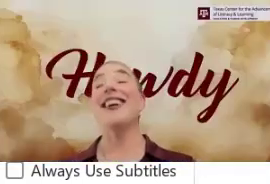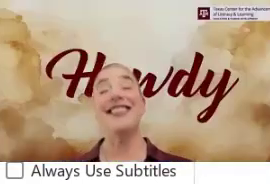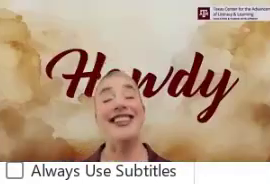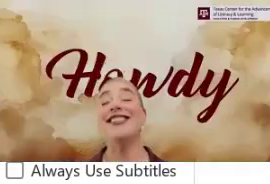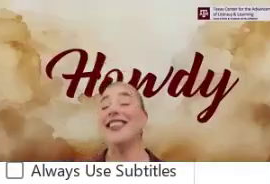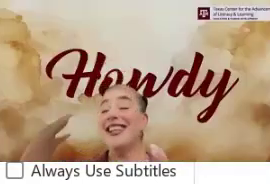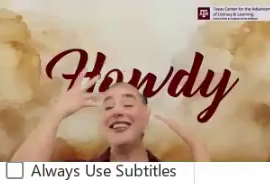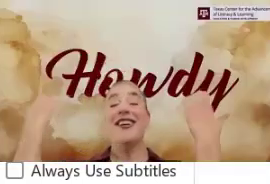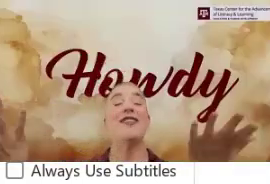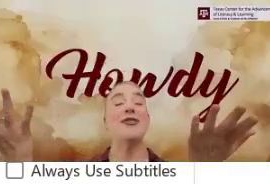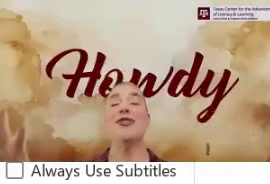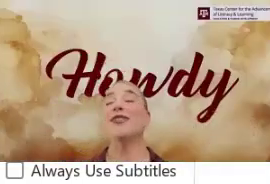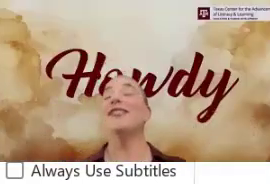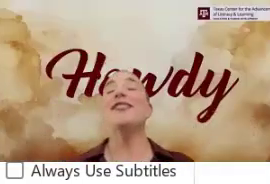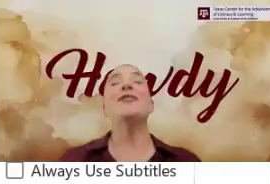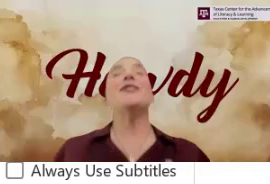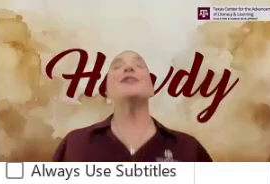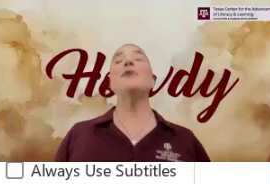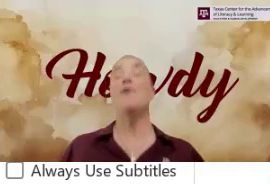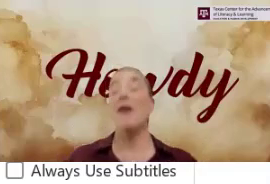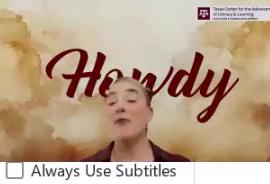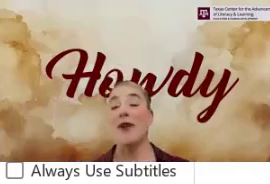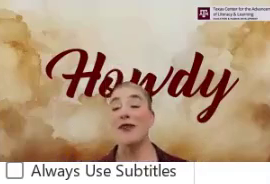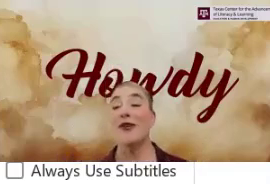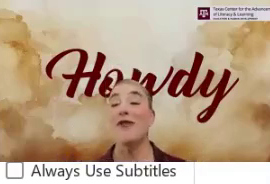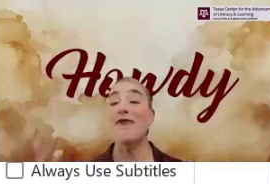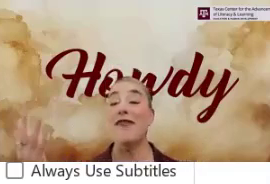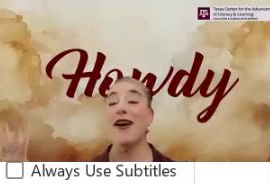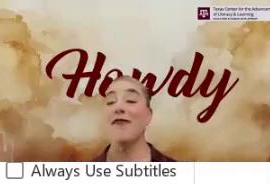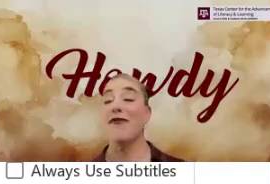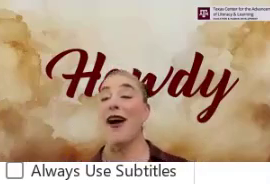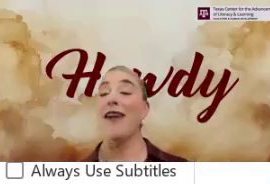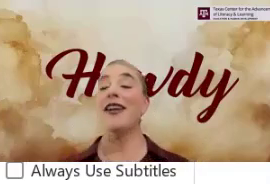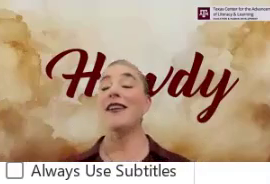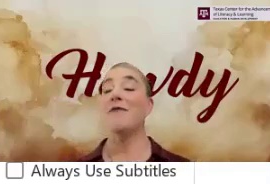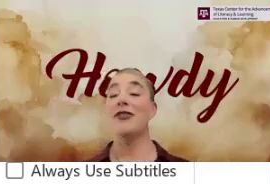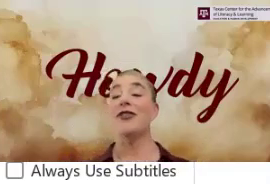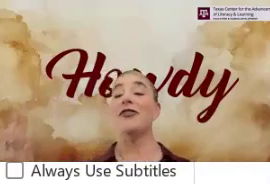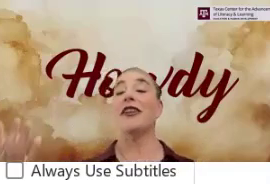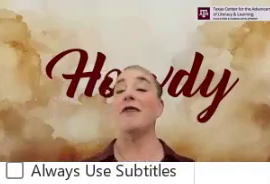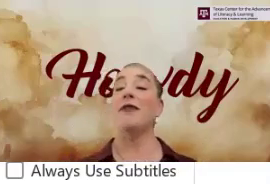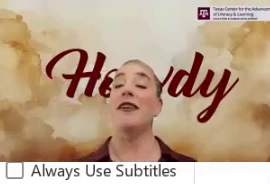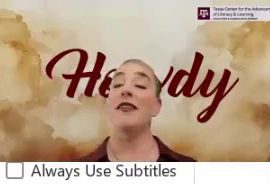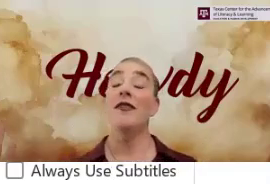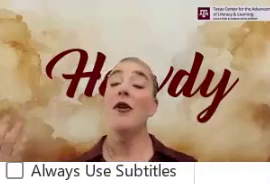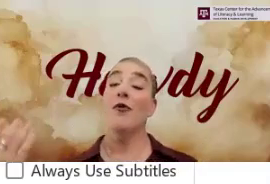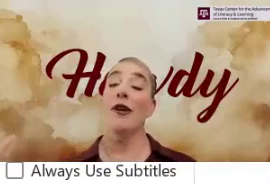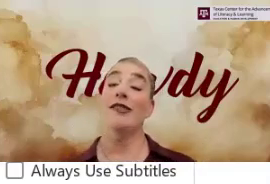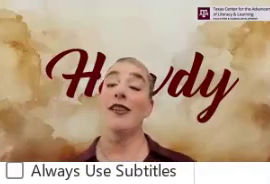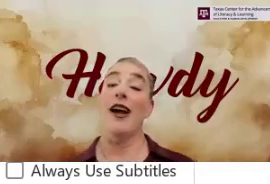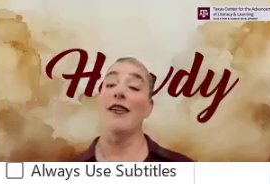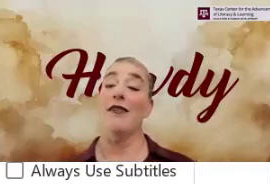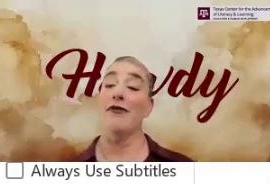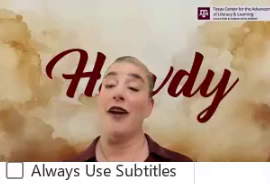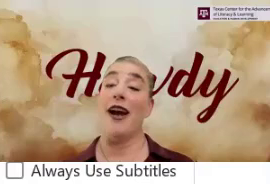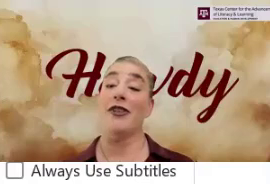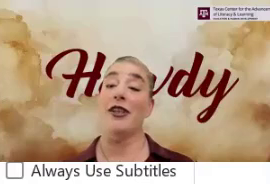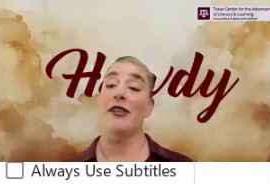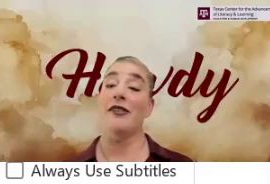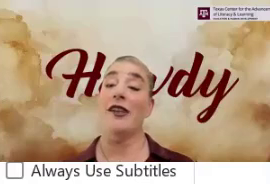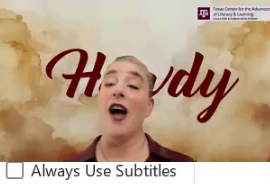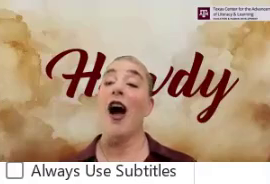you've used in your animation. You just proved my point. So if I've got 5 animations that come in on one slide